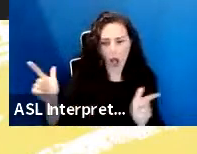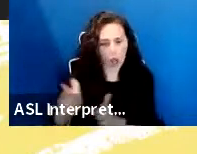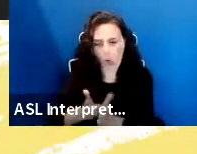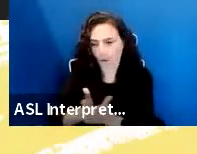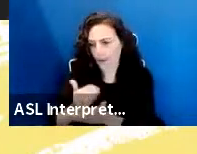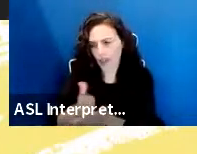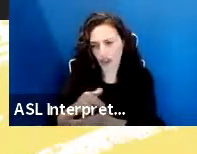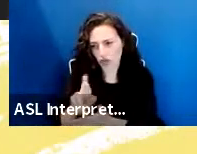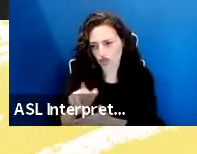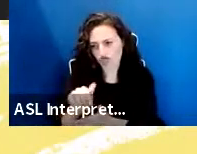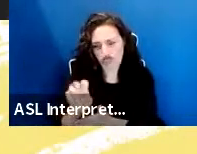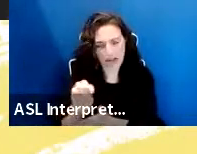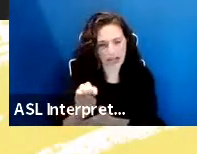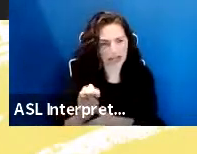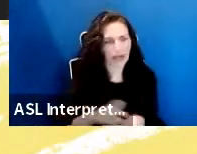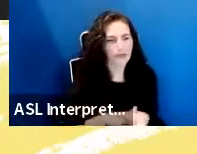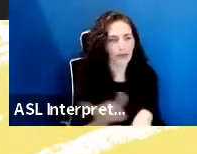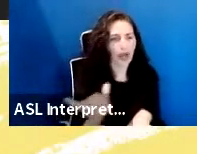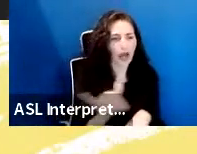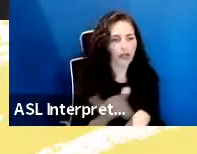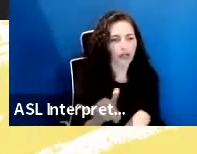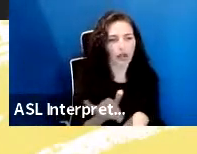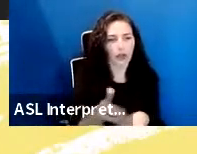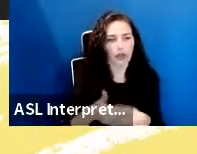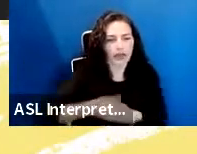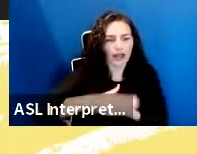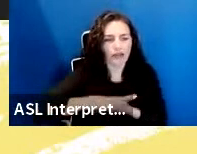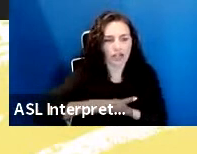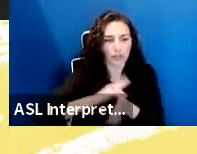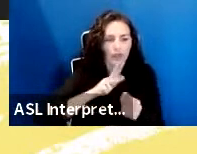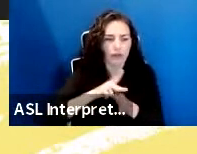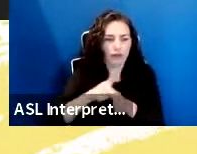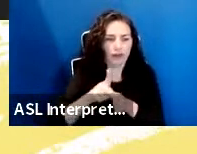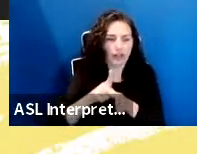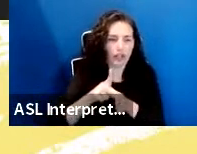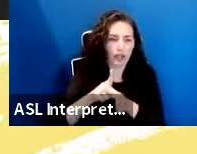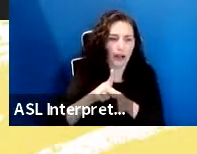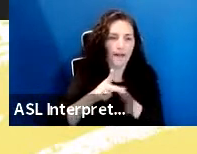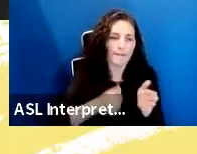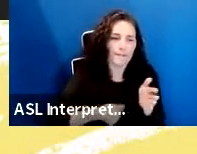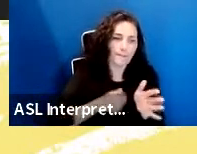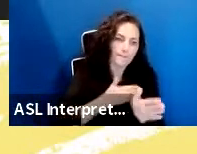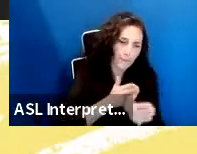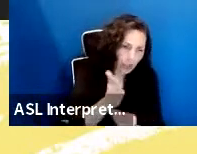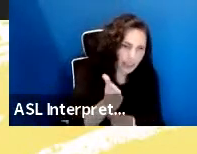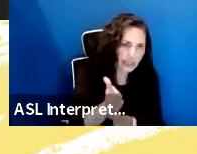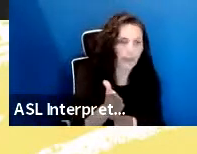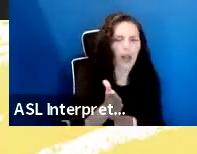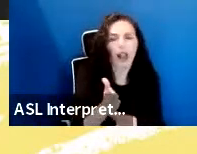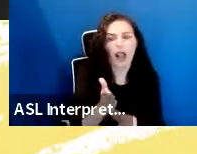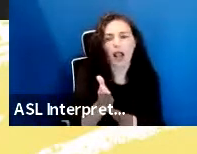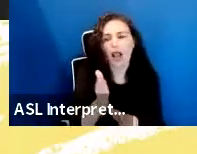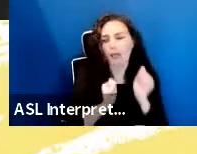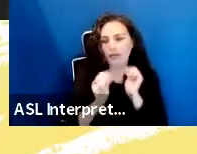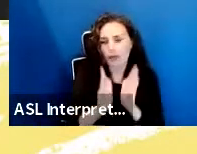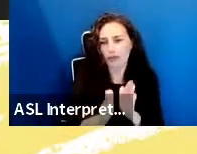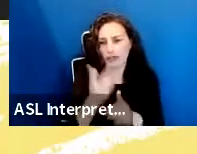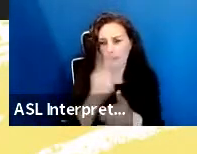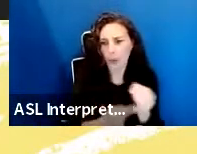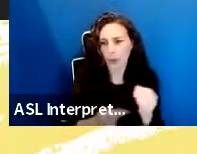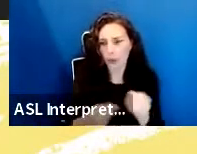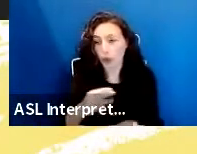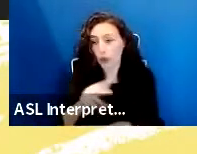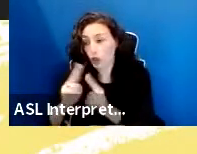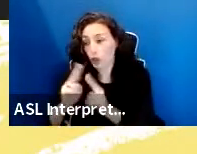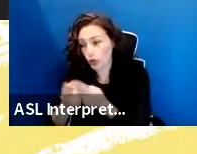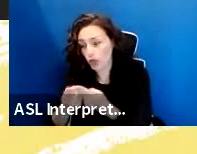the UPAs are professional principal performers. This still means that you can hire both union and non-union